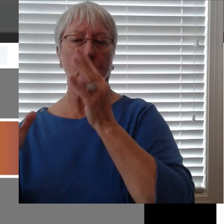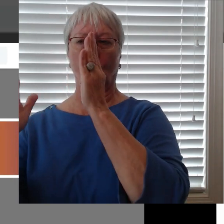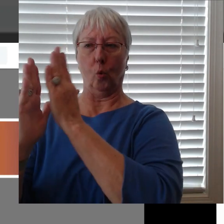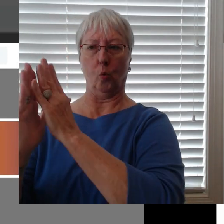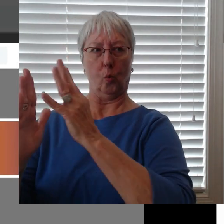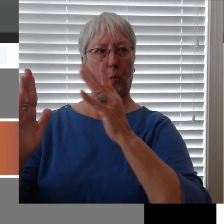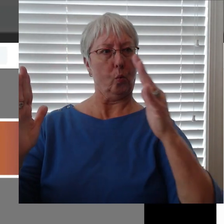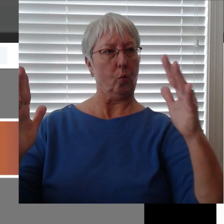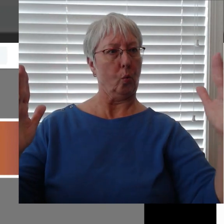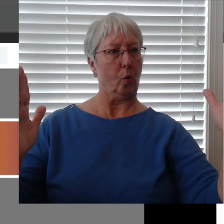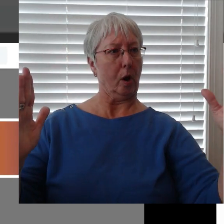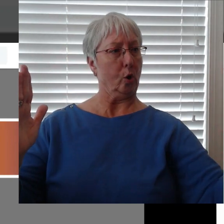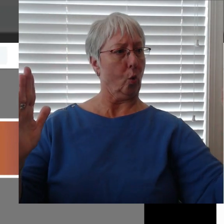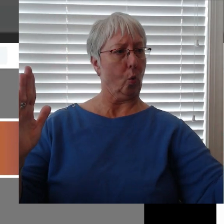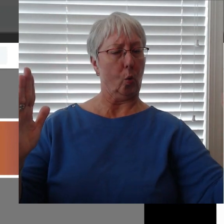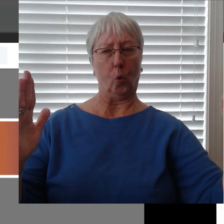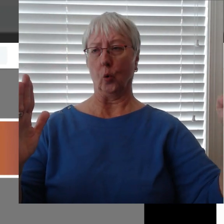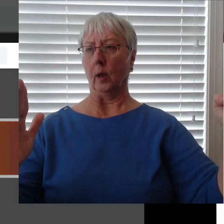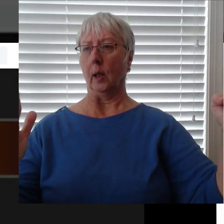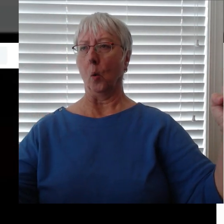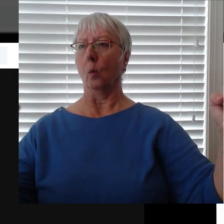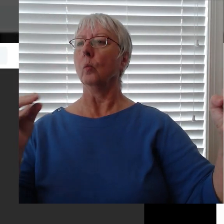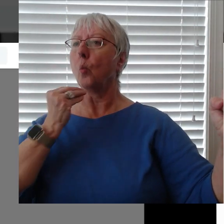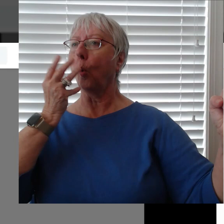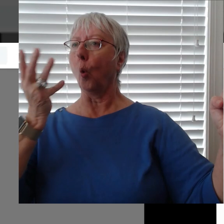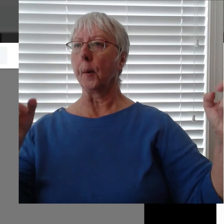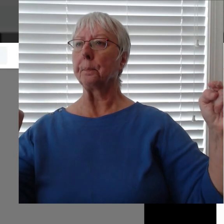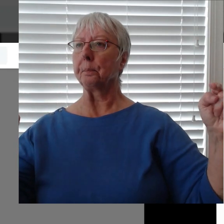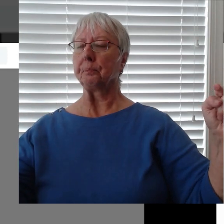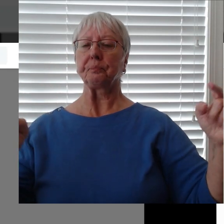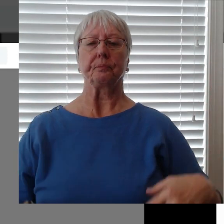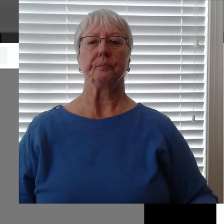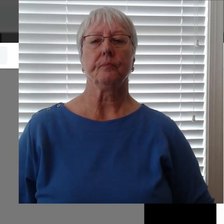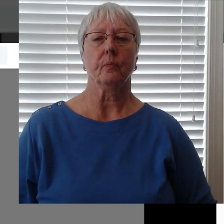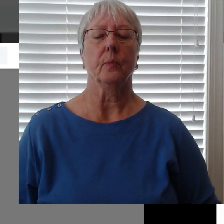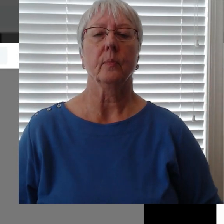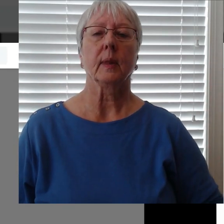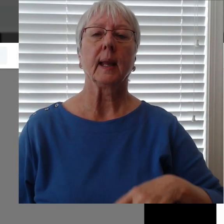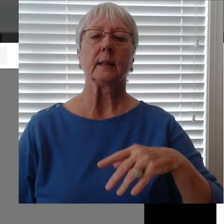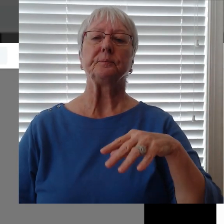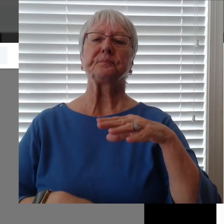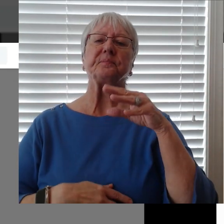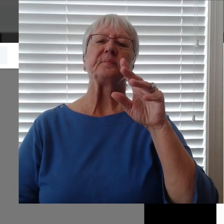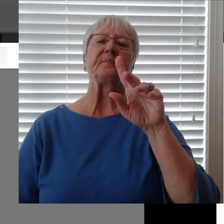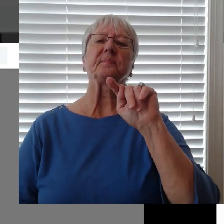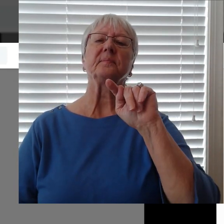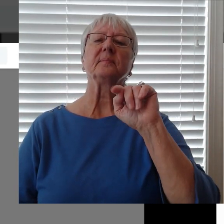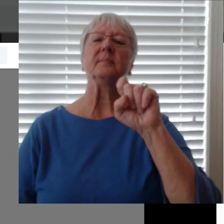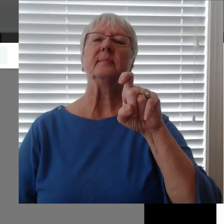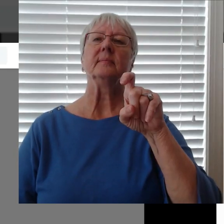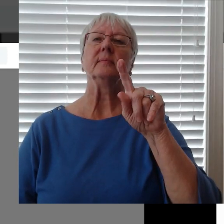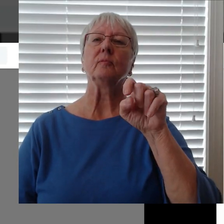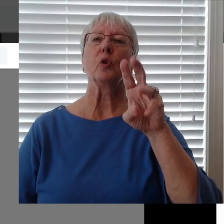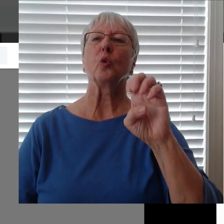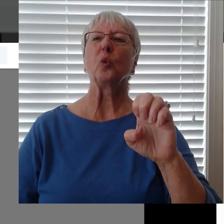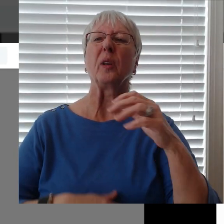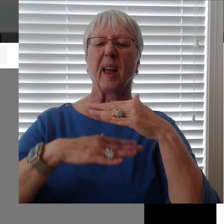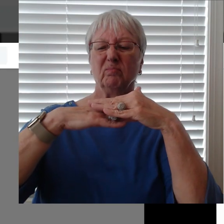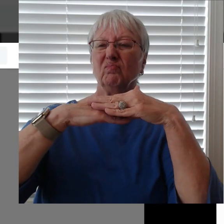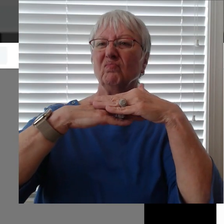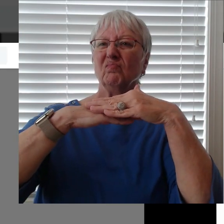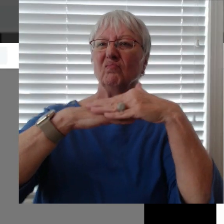middle are neutral in temperature and overall vibrancy. Texture is the appearance of the surface of a color in relationship to how it